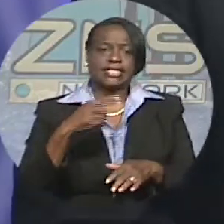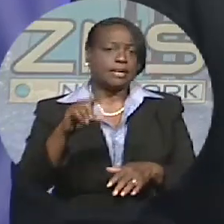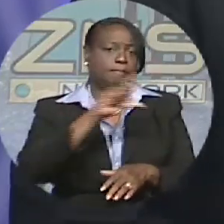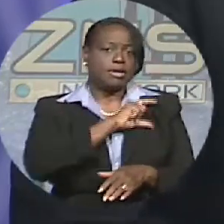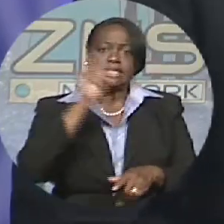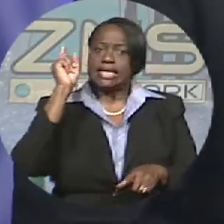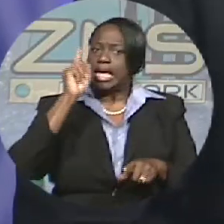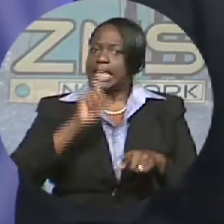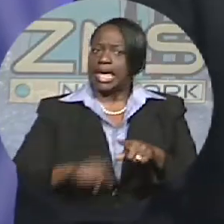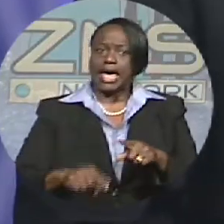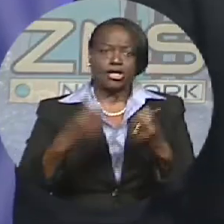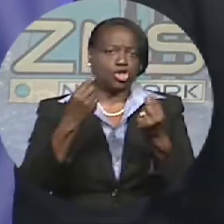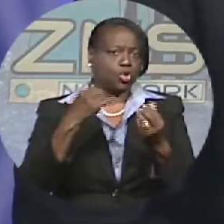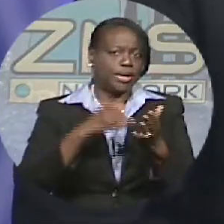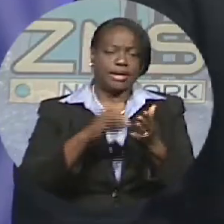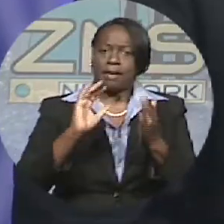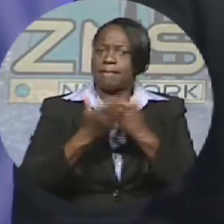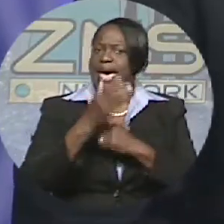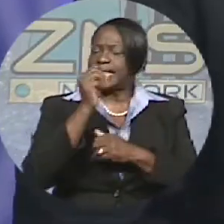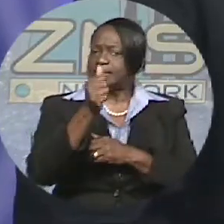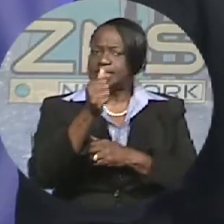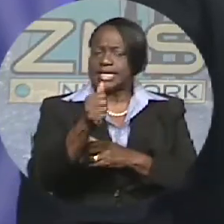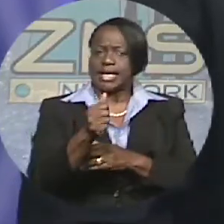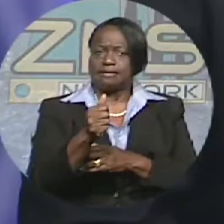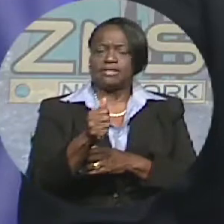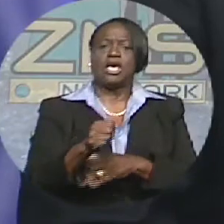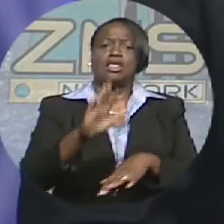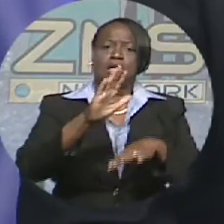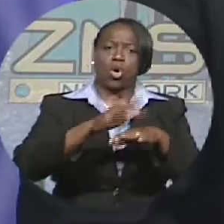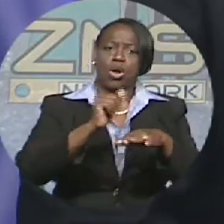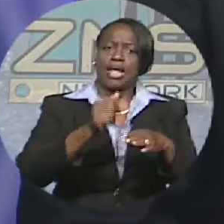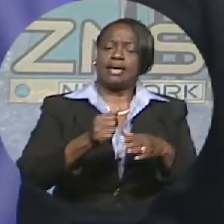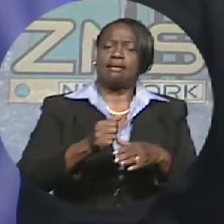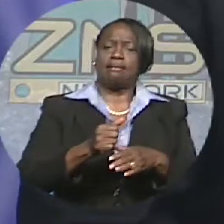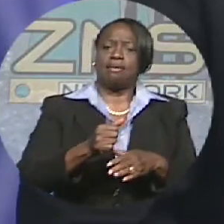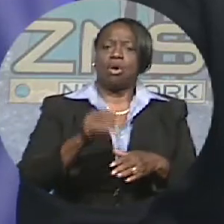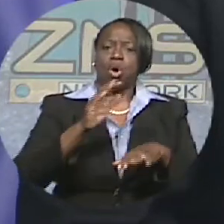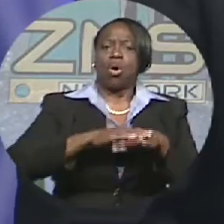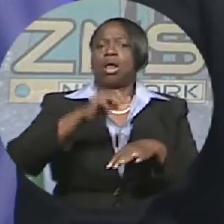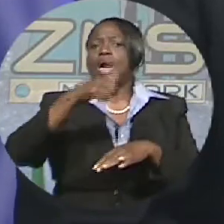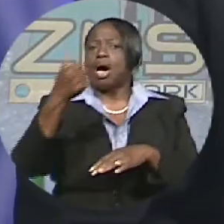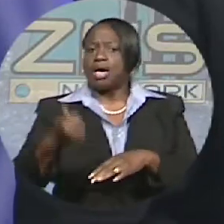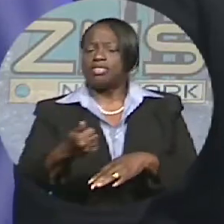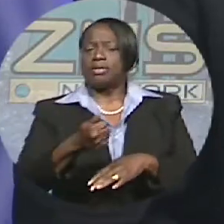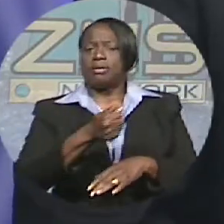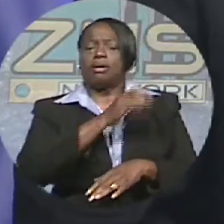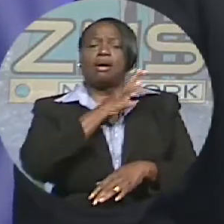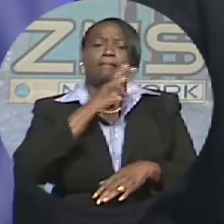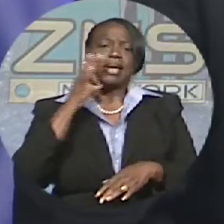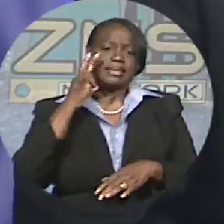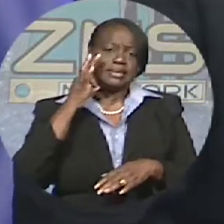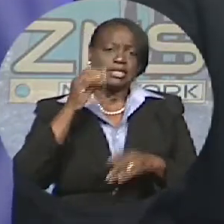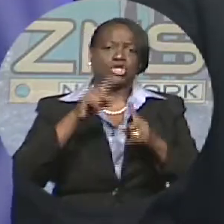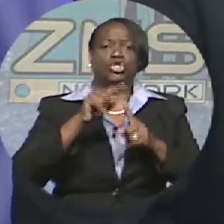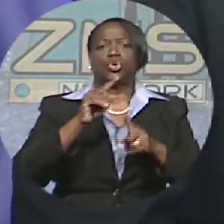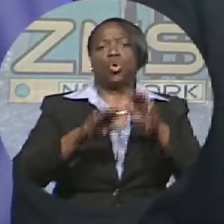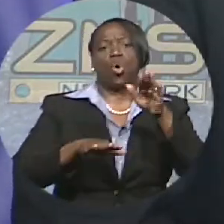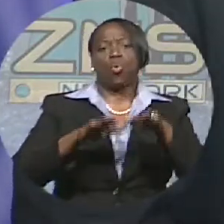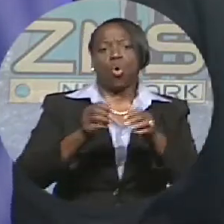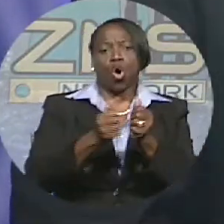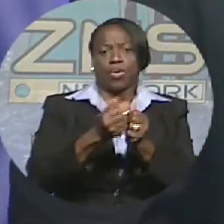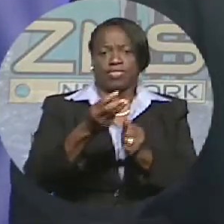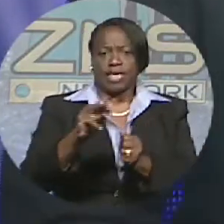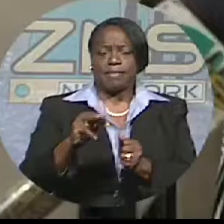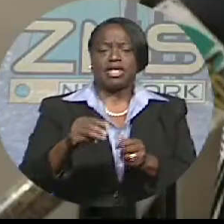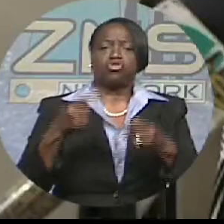this issue on its own. He's calling on other pastors to walk with them as they seek to reach young men and women in a more tangible